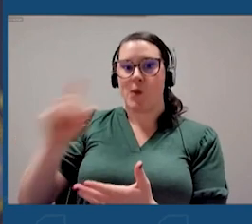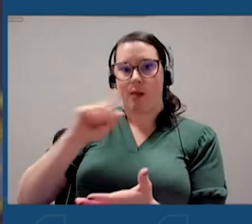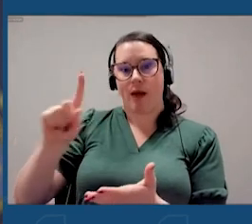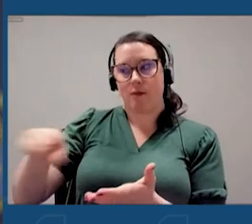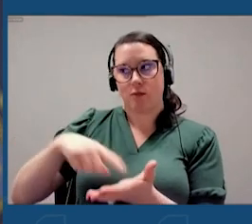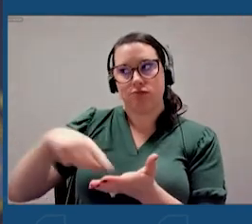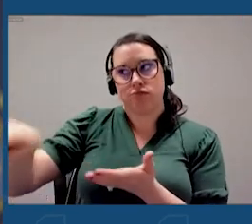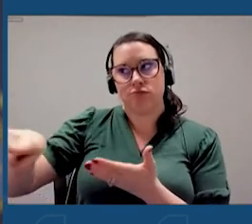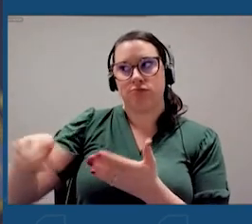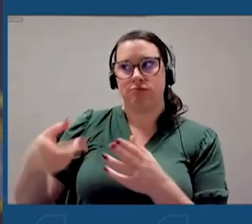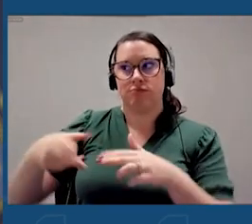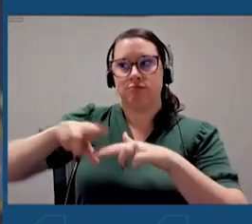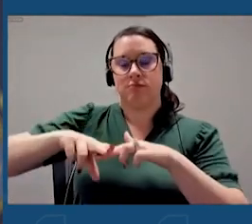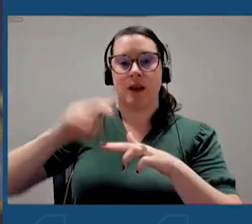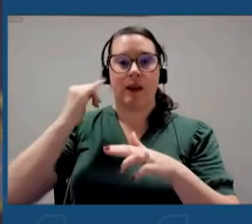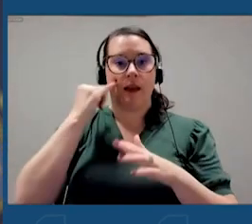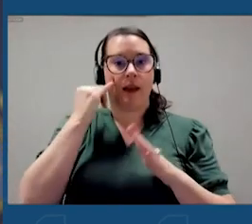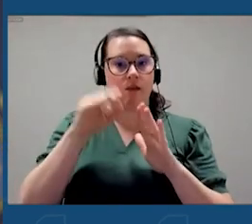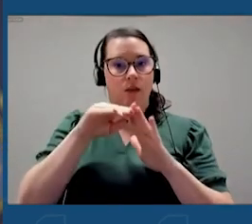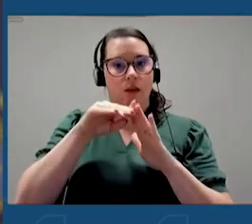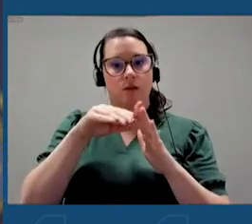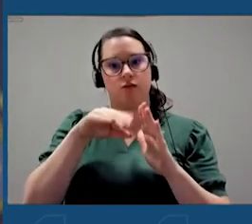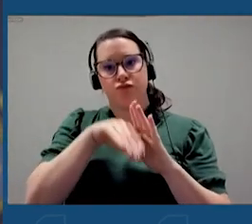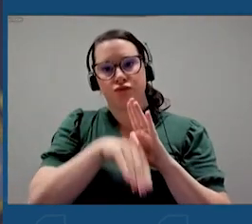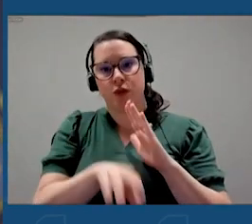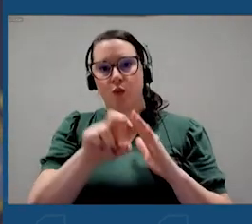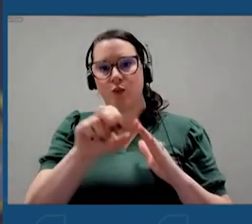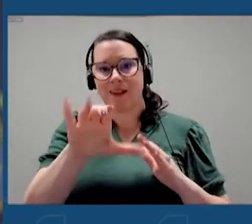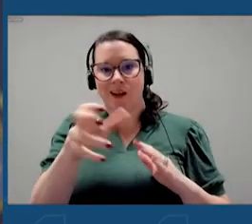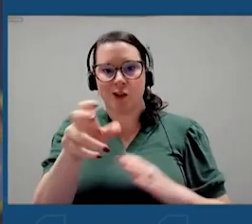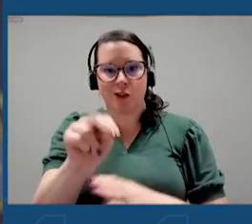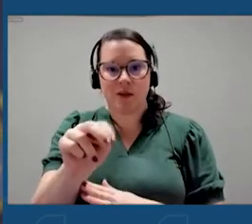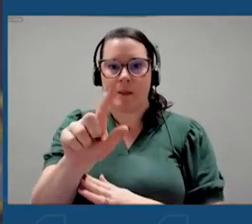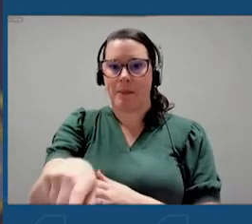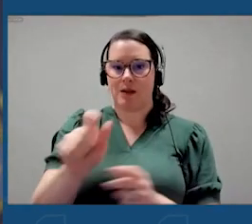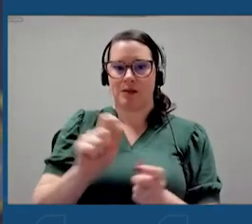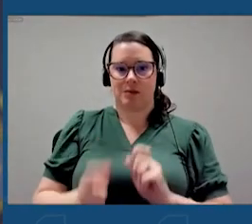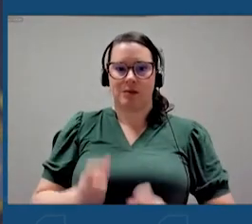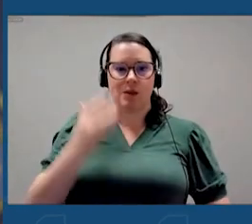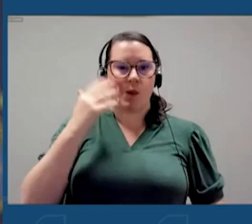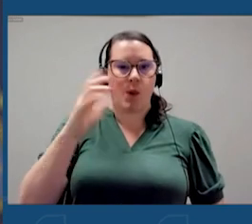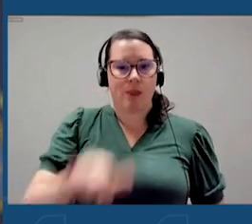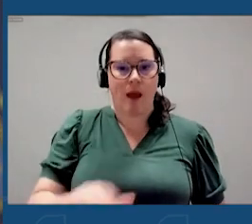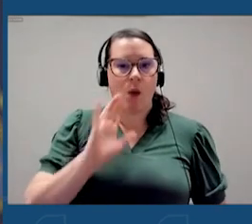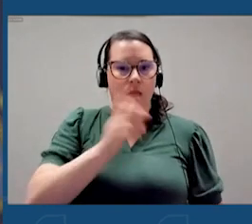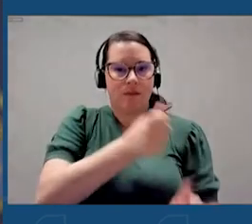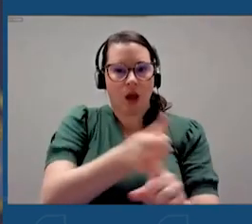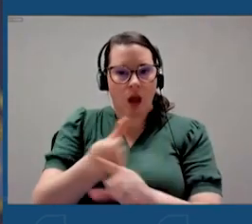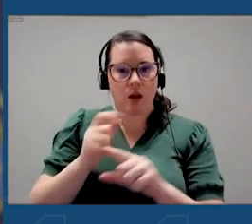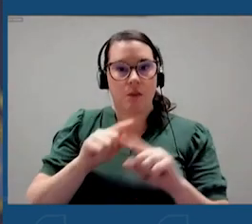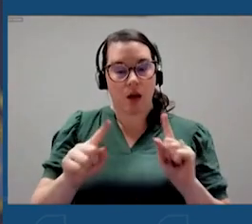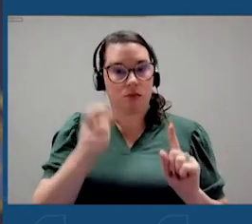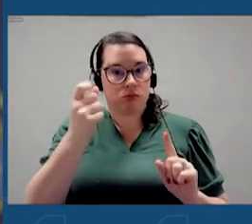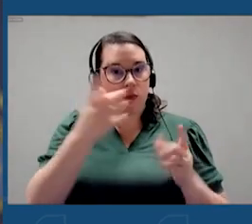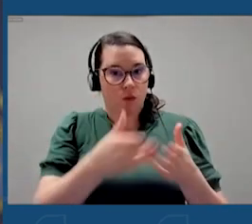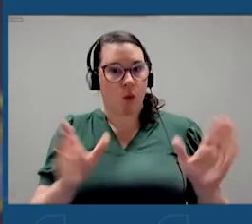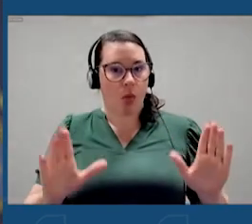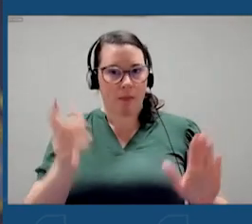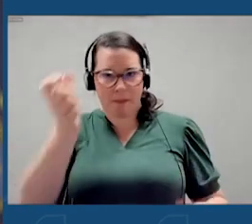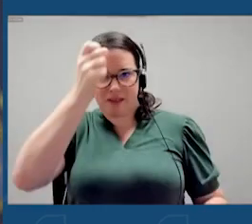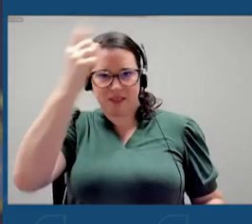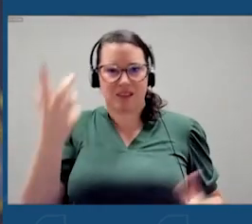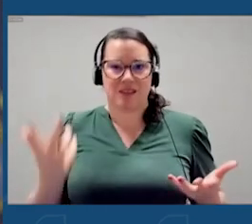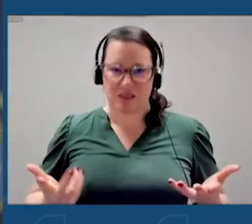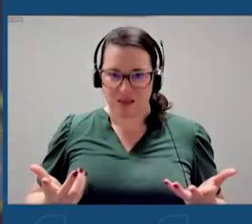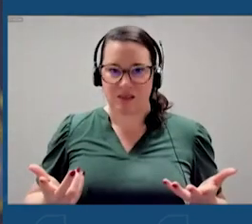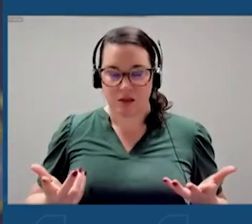And if there's a recession, we'll have to make some adjustments because that's going to affect things. But overall, it just makes sense. And also the fact